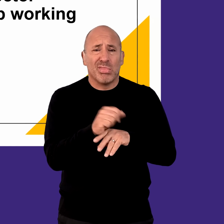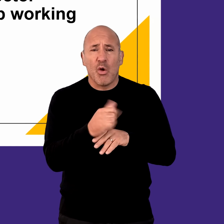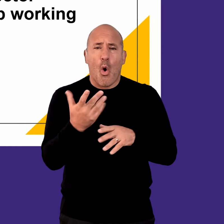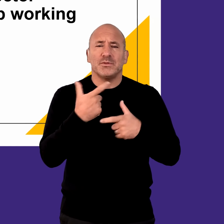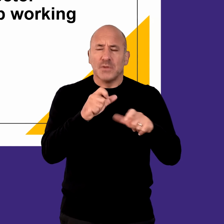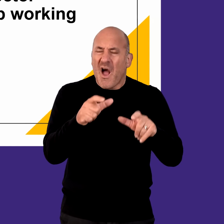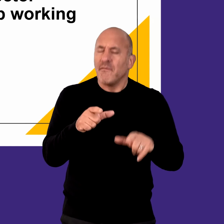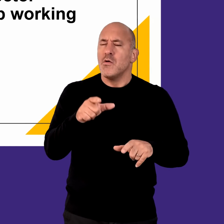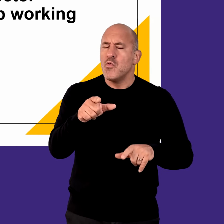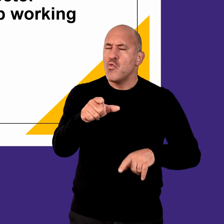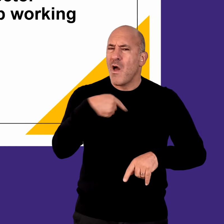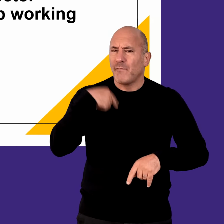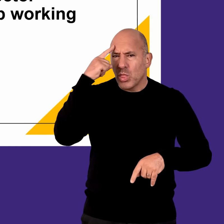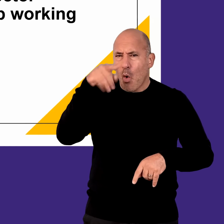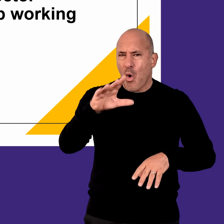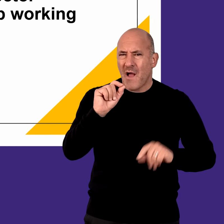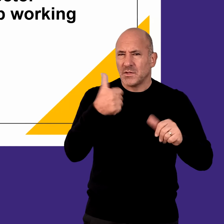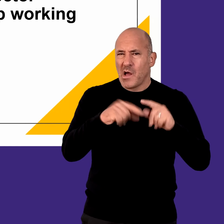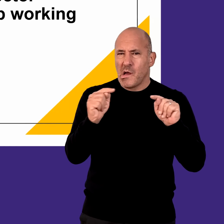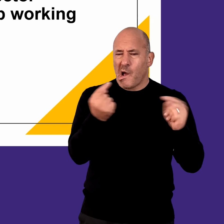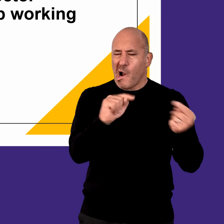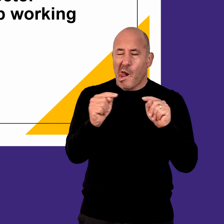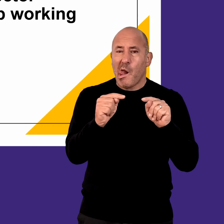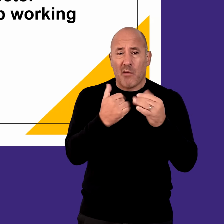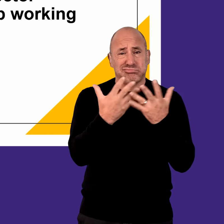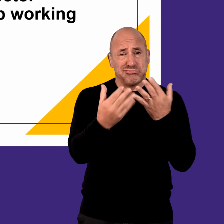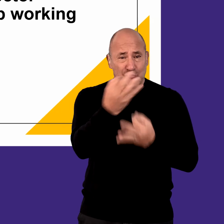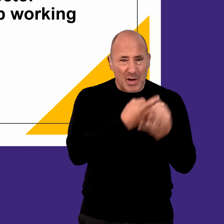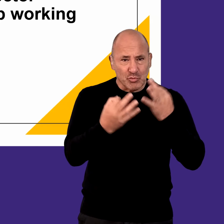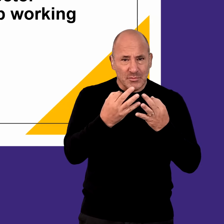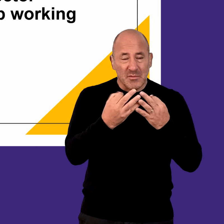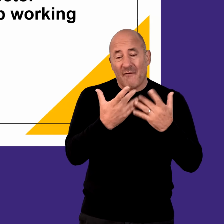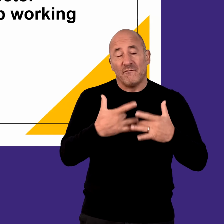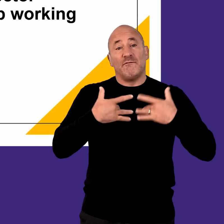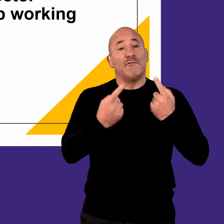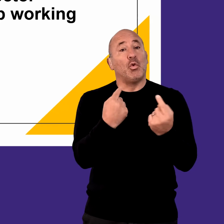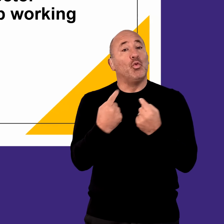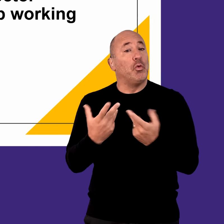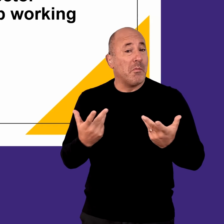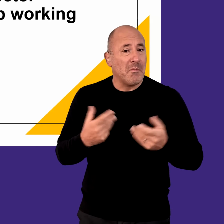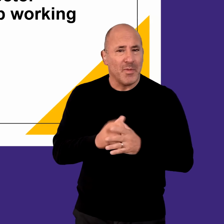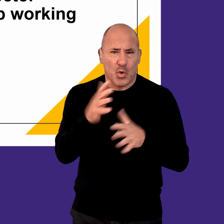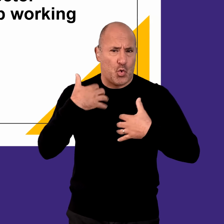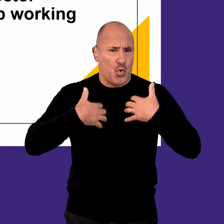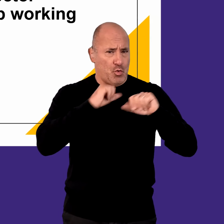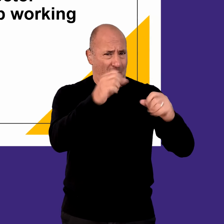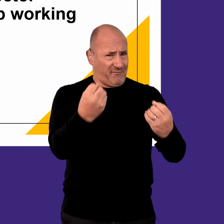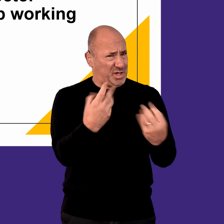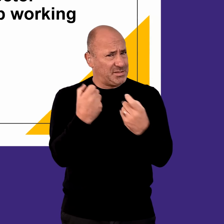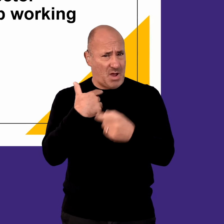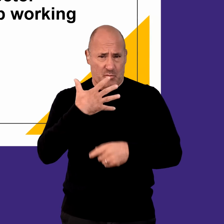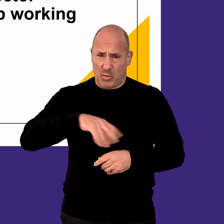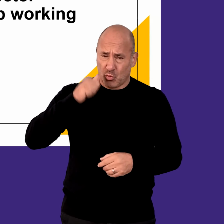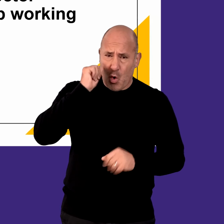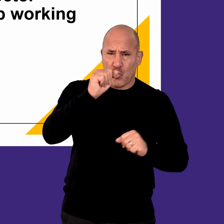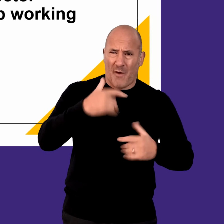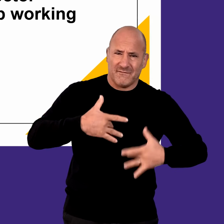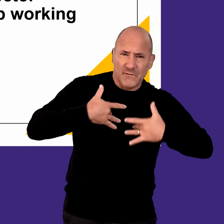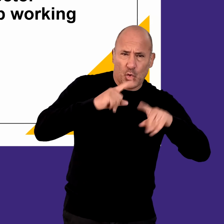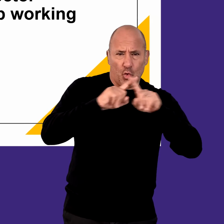not useful to you, at least it might spark a bit of debate, and you'll all have lots of questions and comments. So I'm as interested in hearing from you in terms